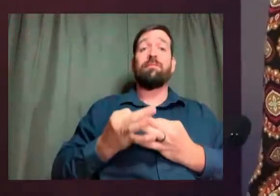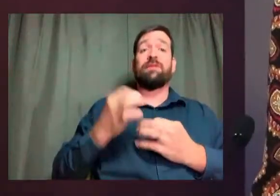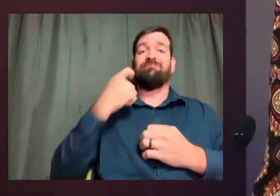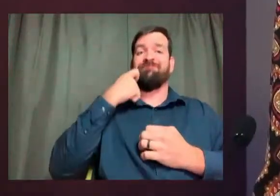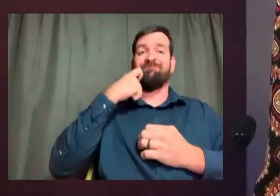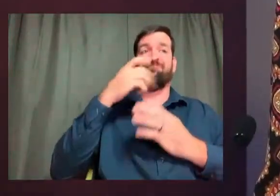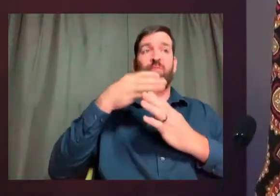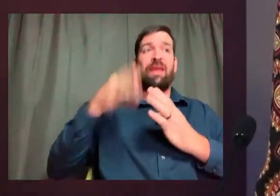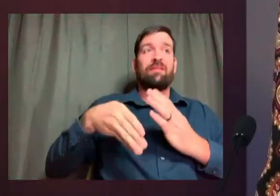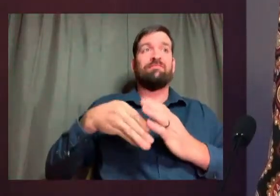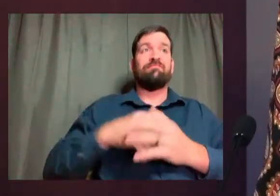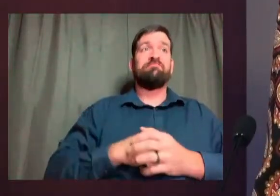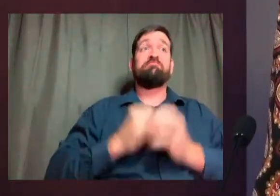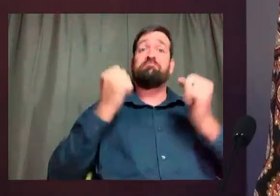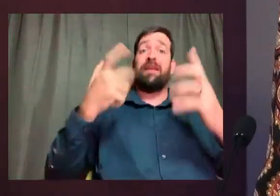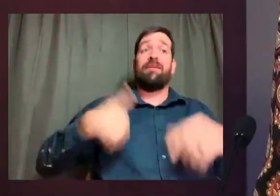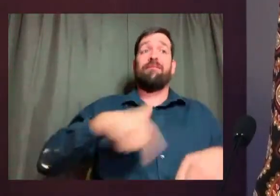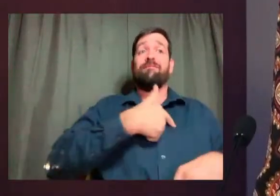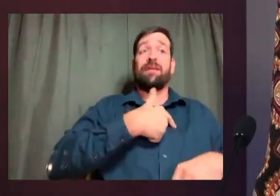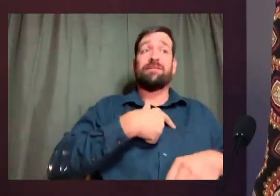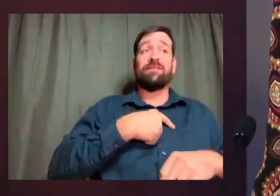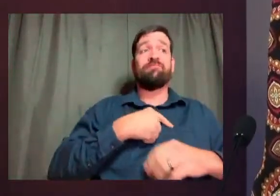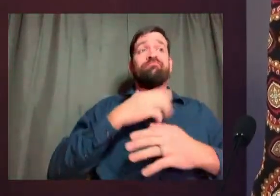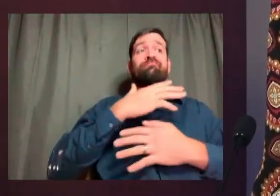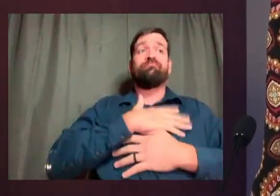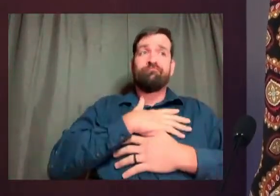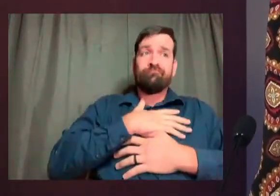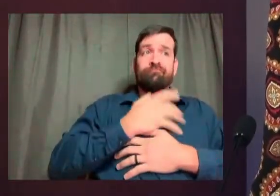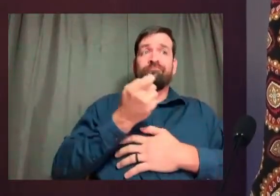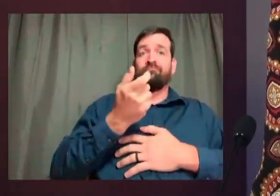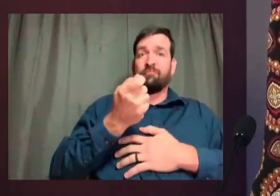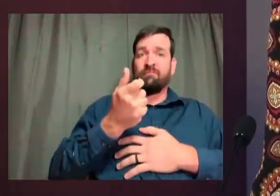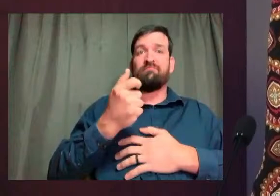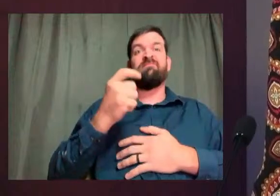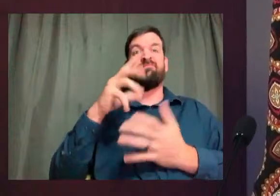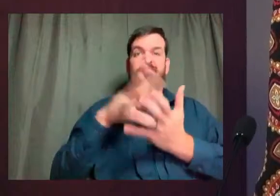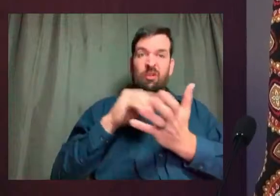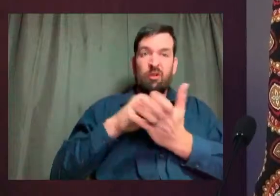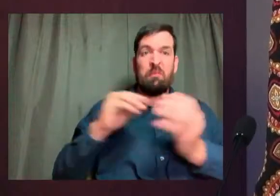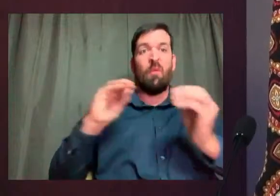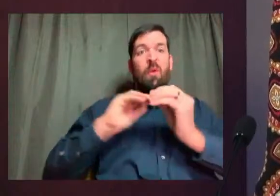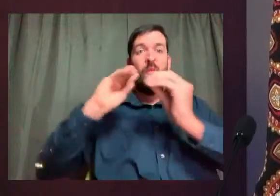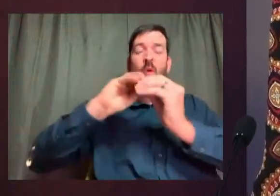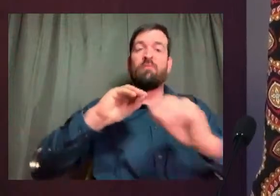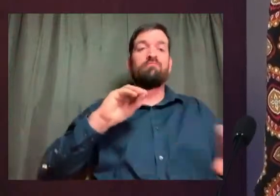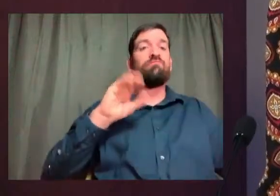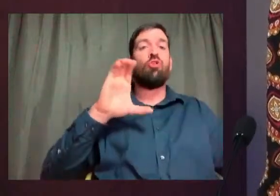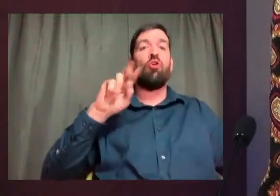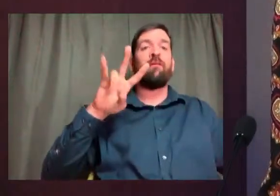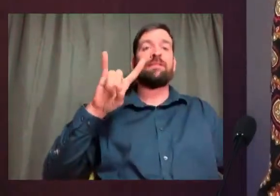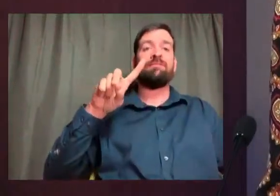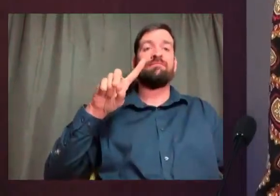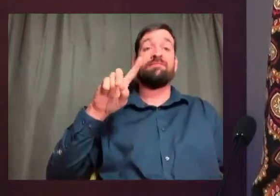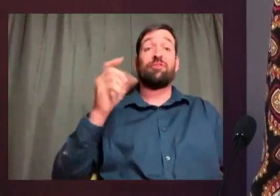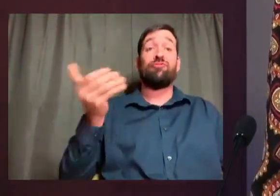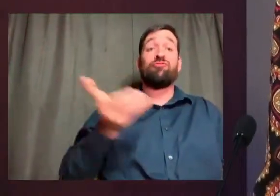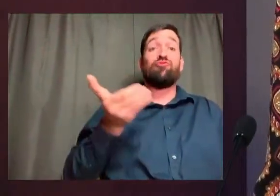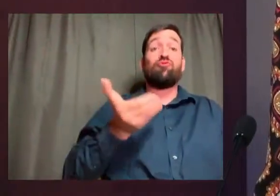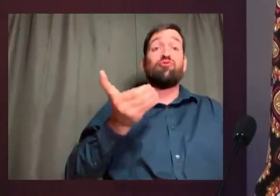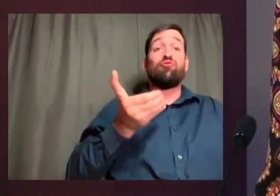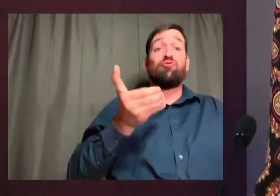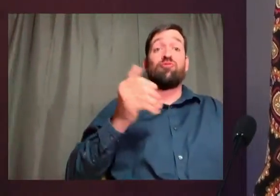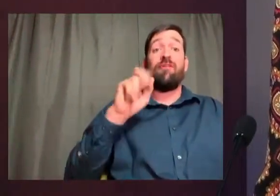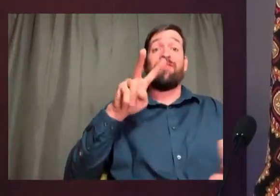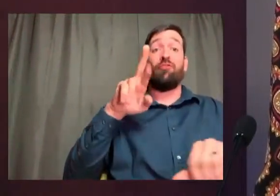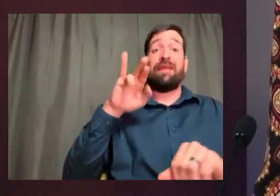while many of us were able to take a little bit of a break, we are learning more and more that COVID did not. In fact, this new variant is drawing concern